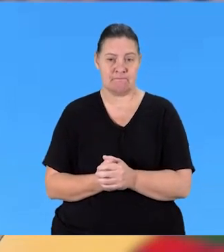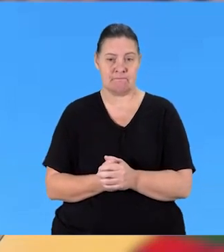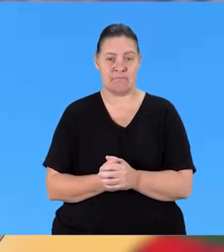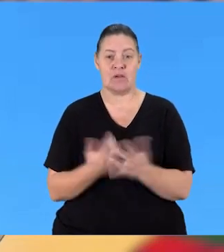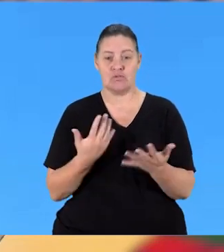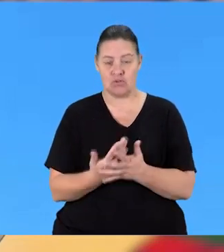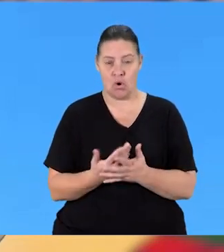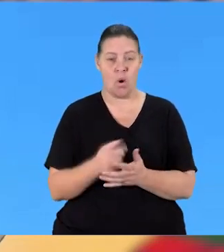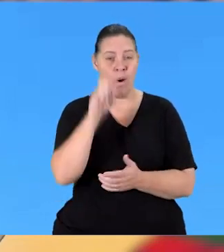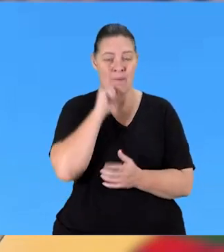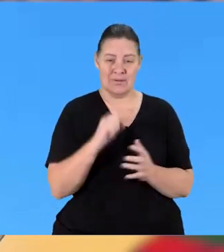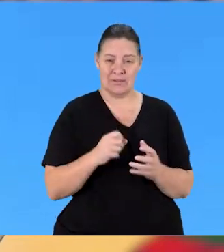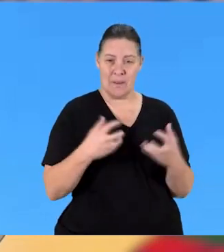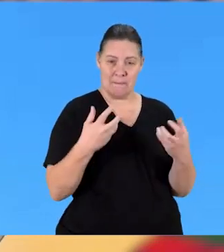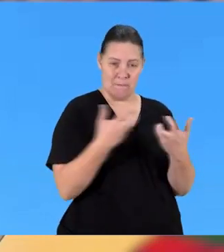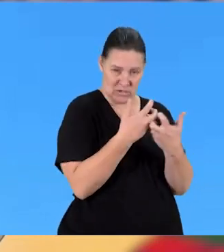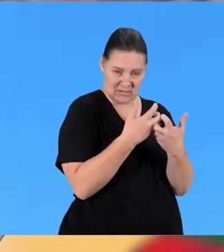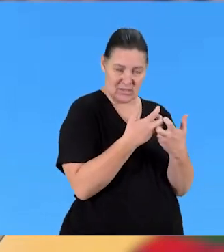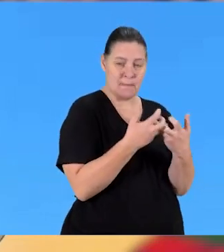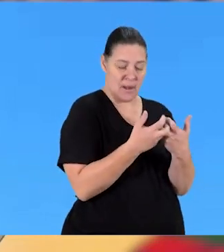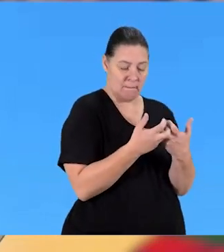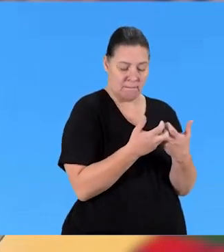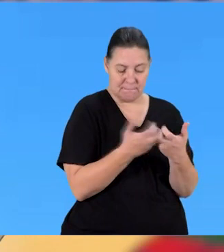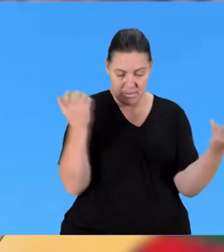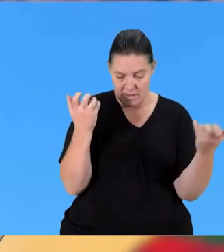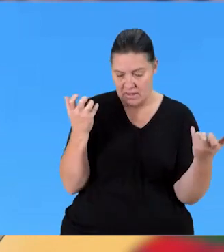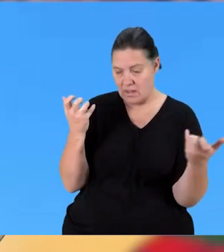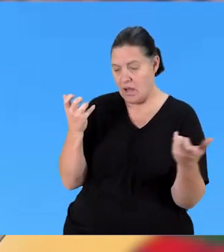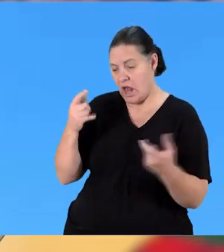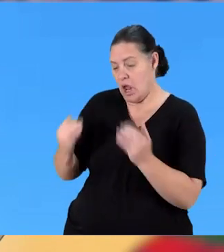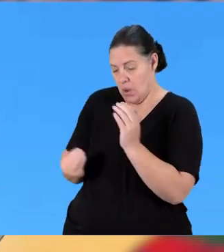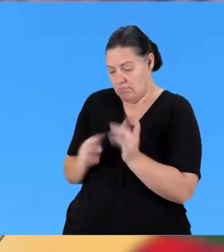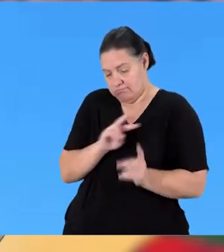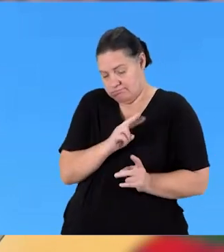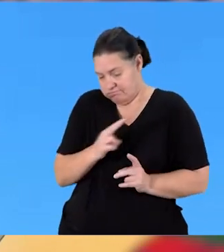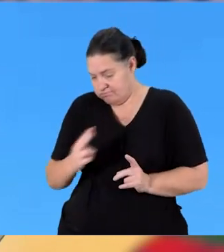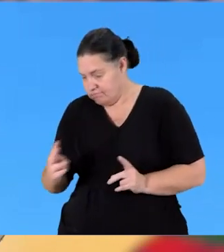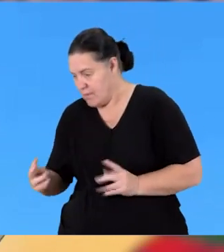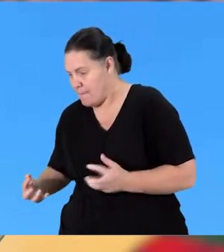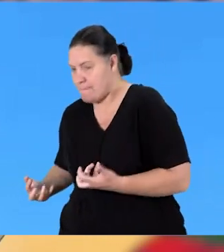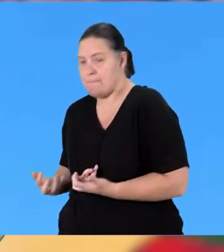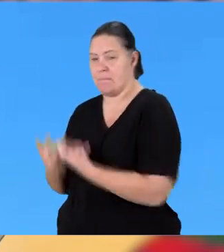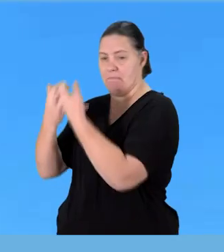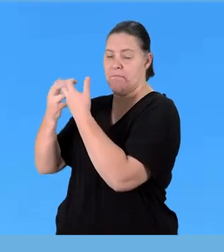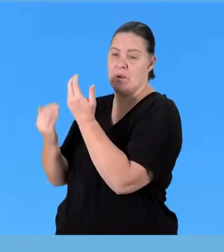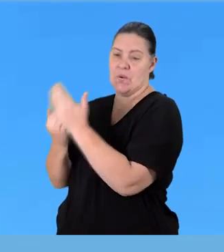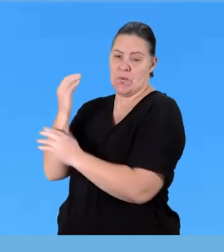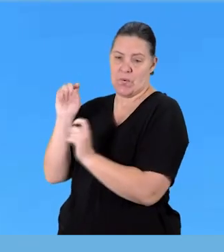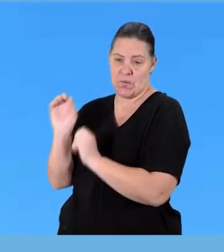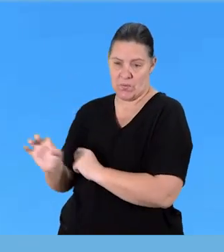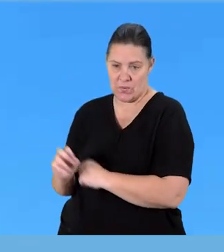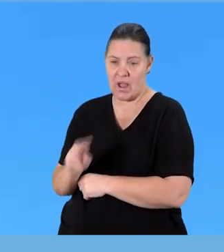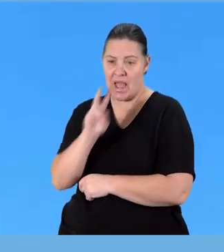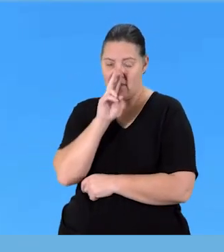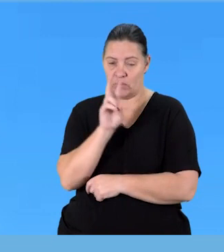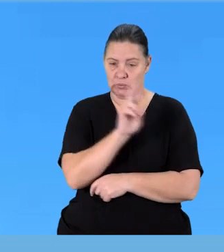produced. So existing bonds, they are going to be broken and new bonds are going to be formed. And as we can see on this particular picture